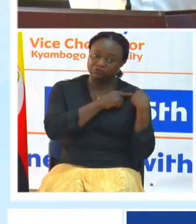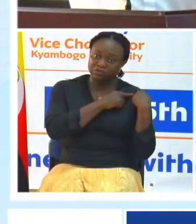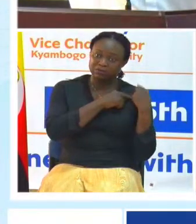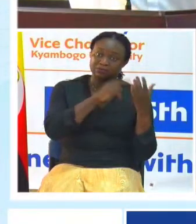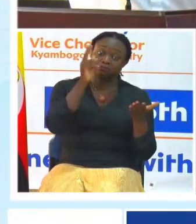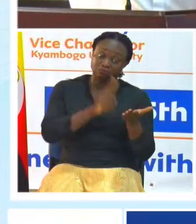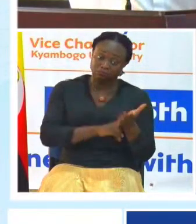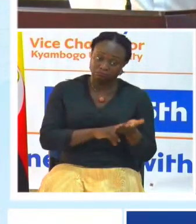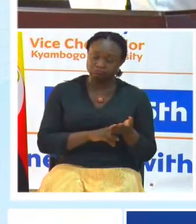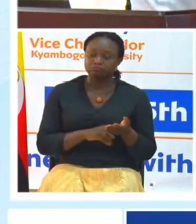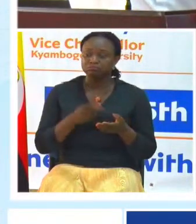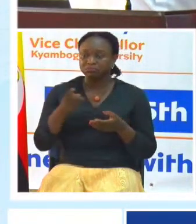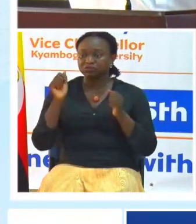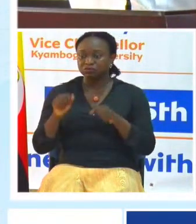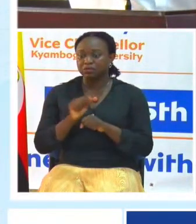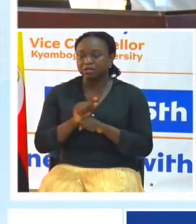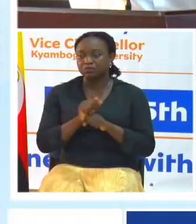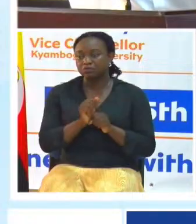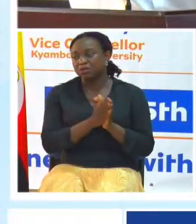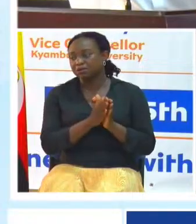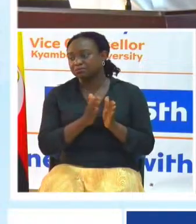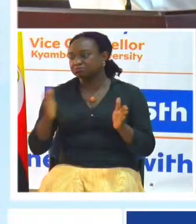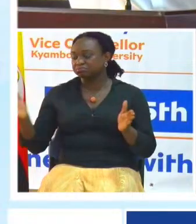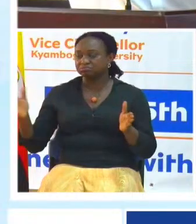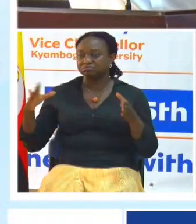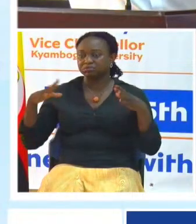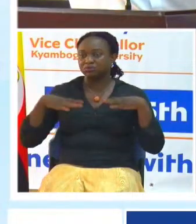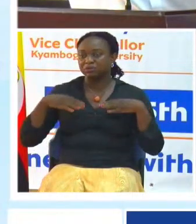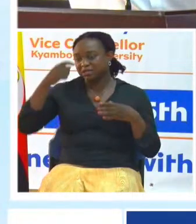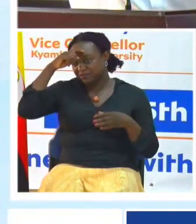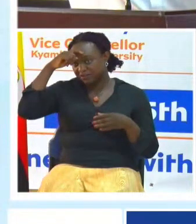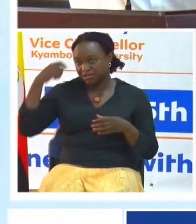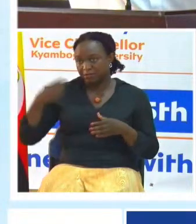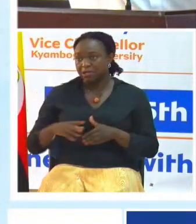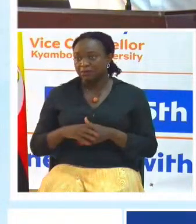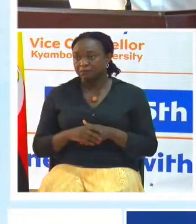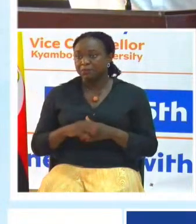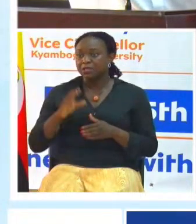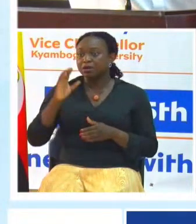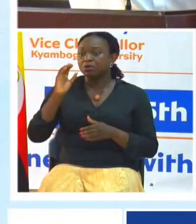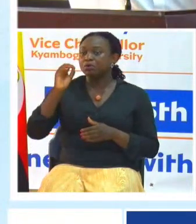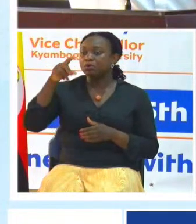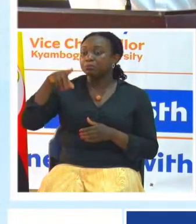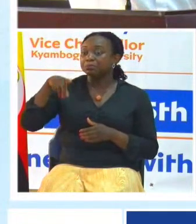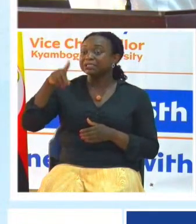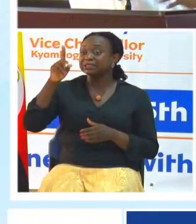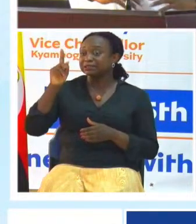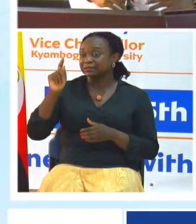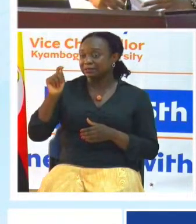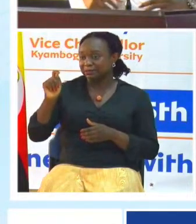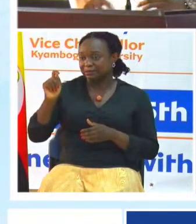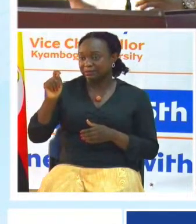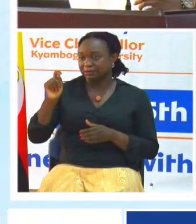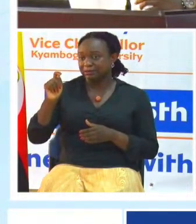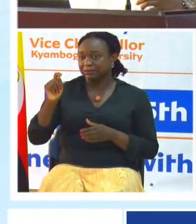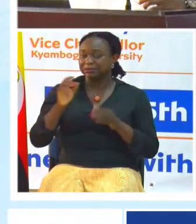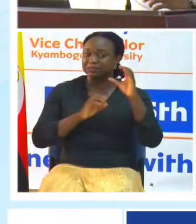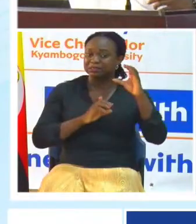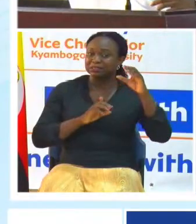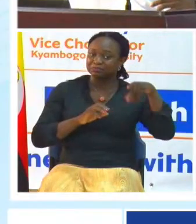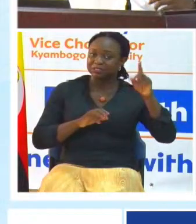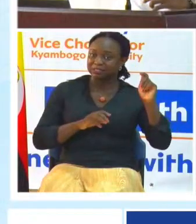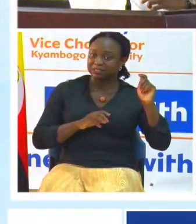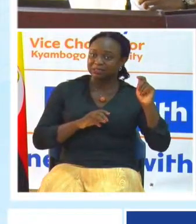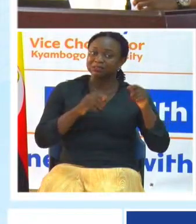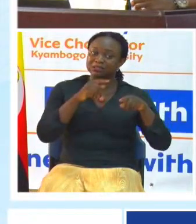and then you'll be able to work throughout your summer. Then there is what we call OPT. So CPT is during your